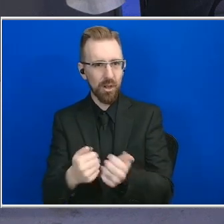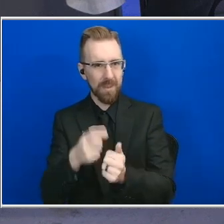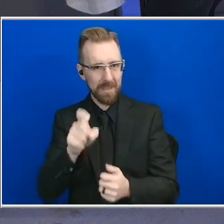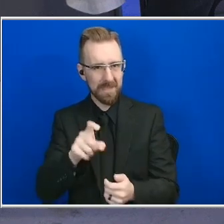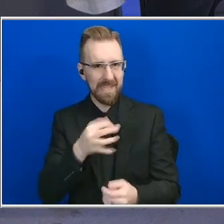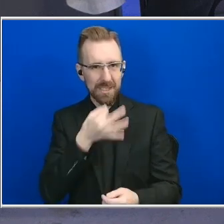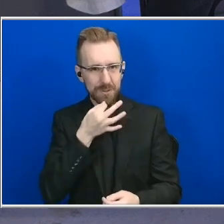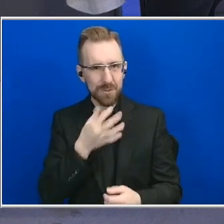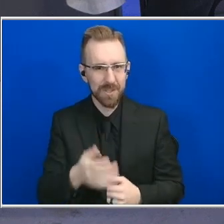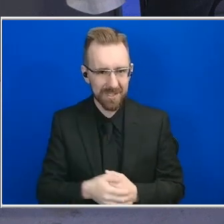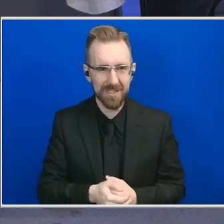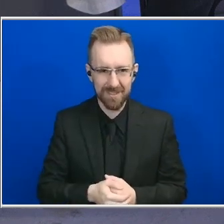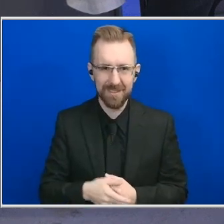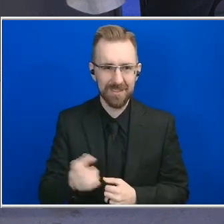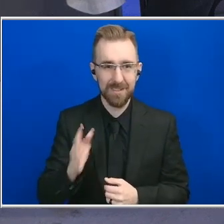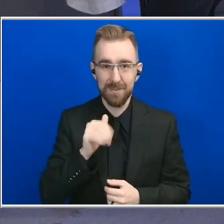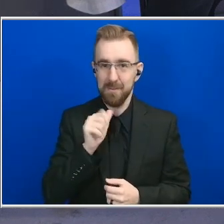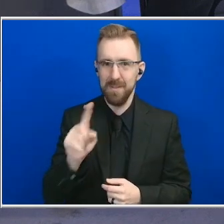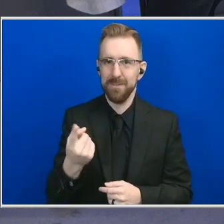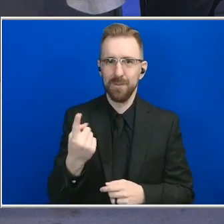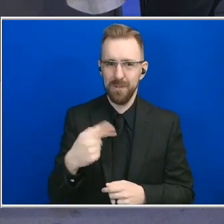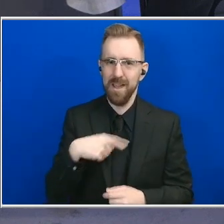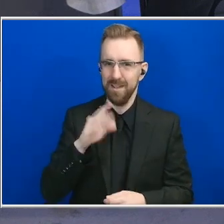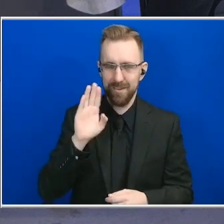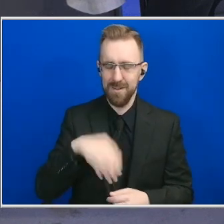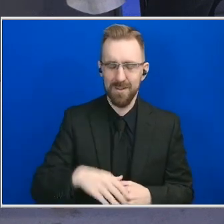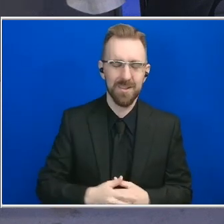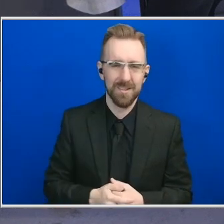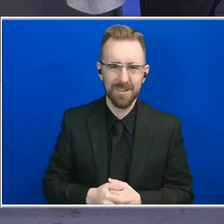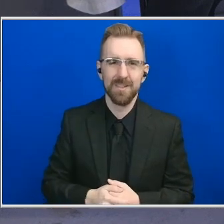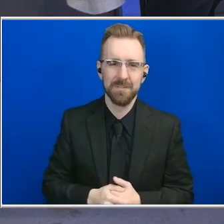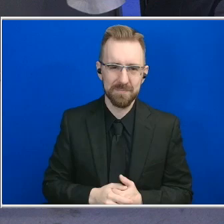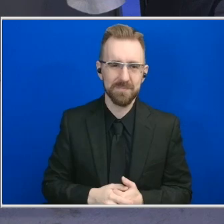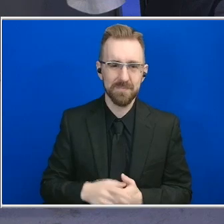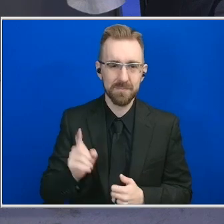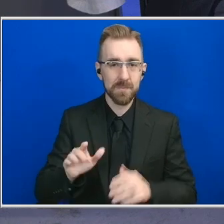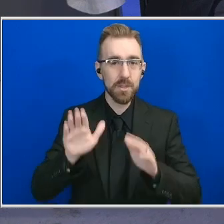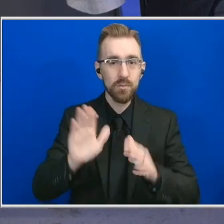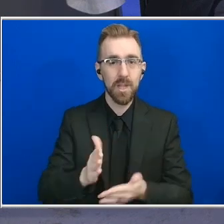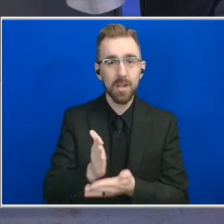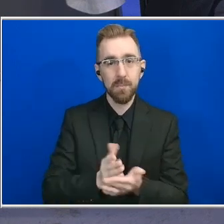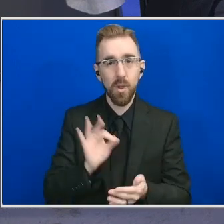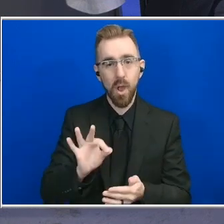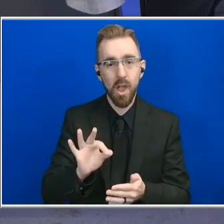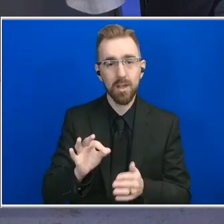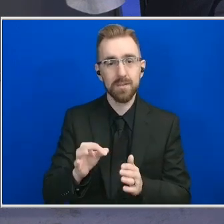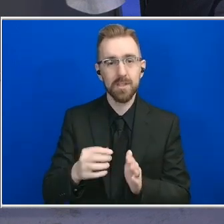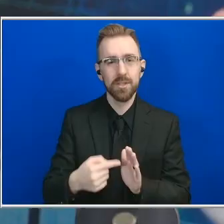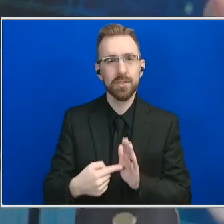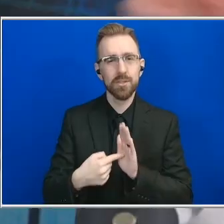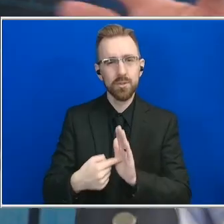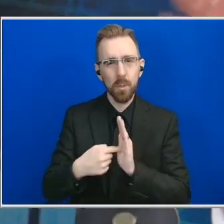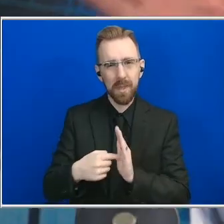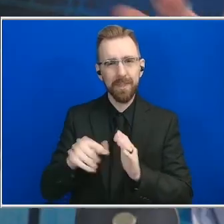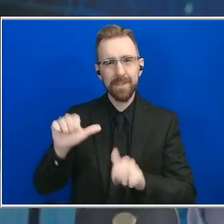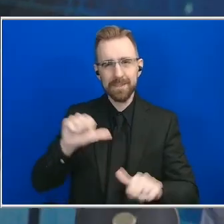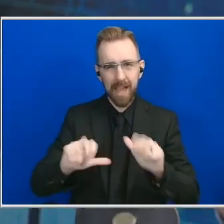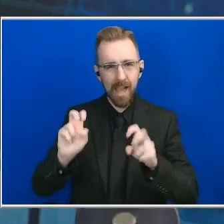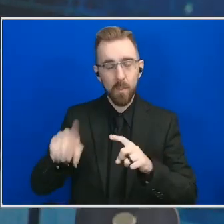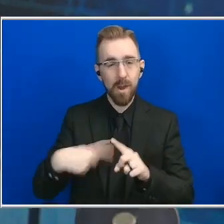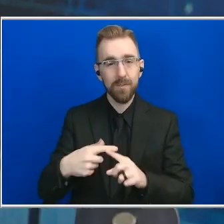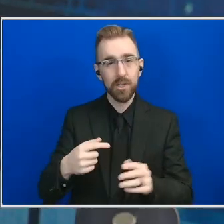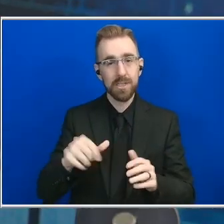first one. But thank you anyways. Hey, listen, you know the great part about Show Me the Science is when the science is on the table and then the scientists start